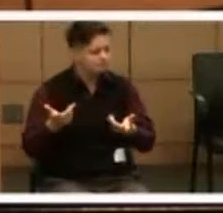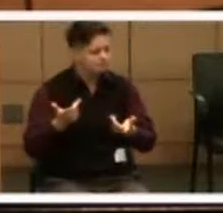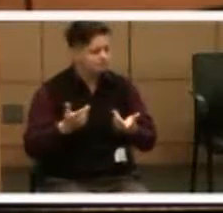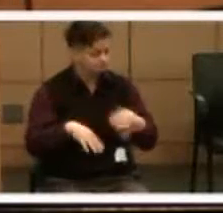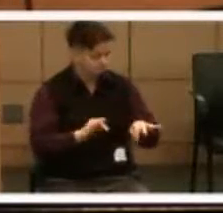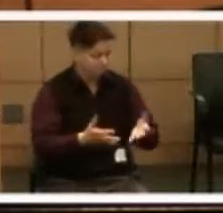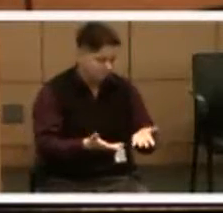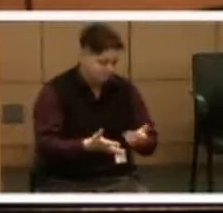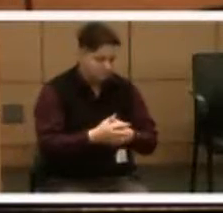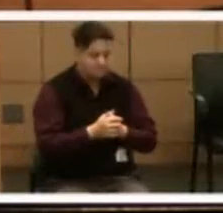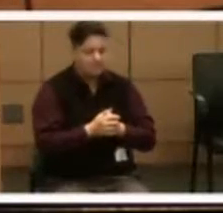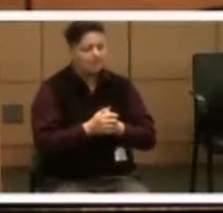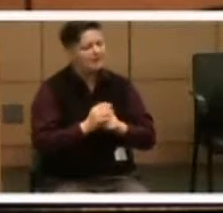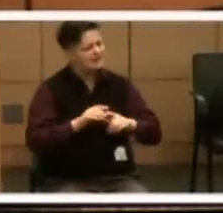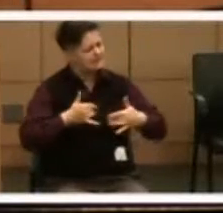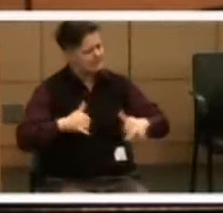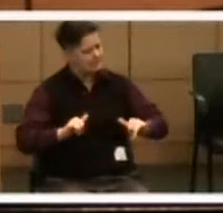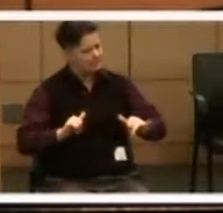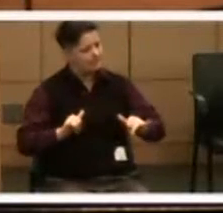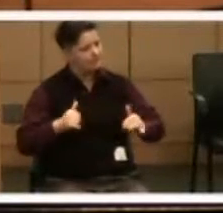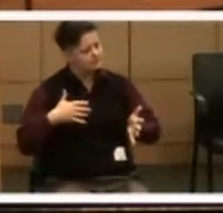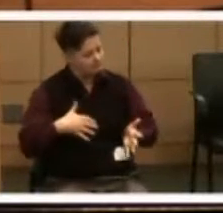they're fairly consistent.